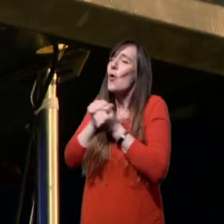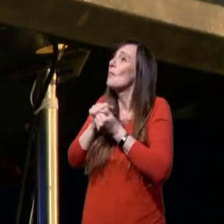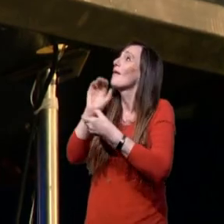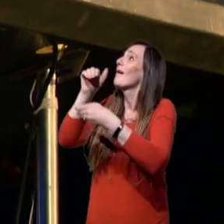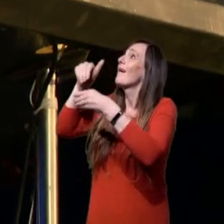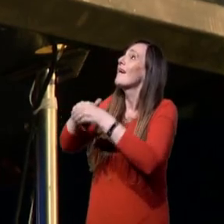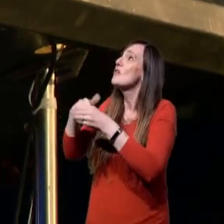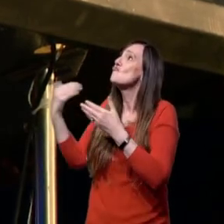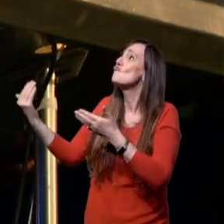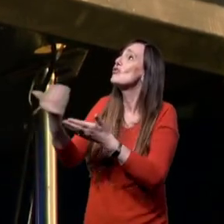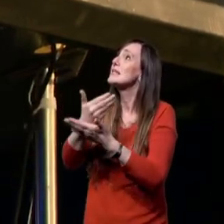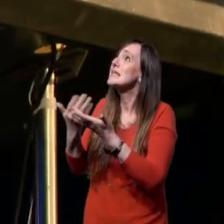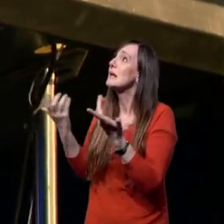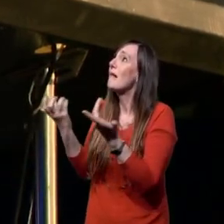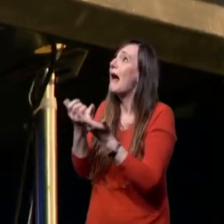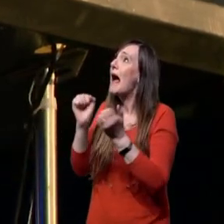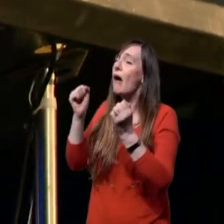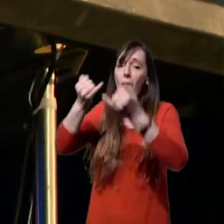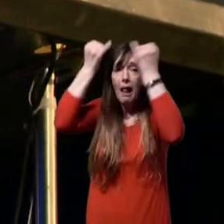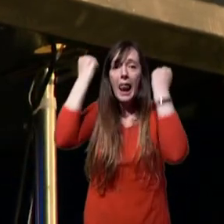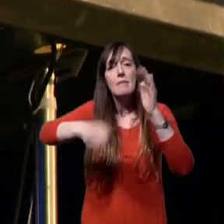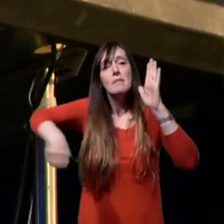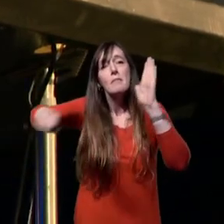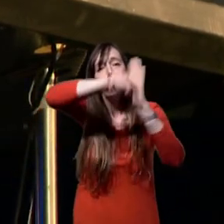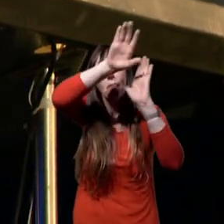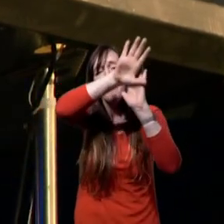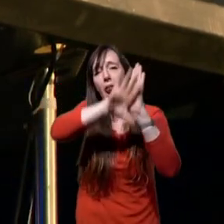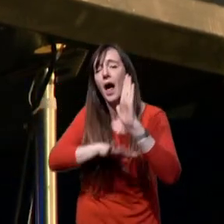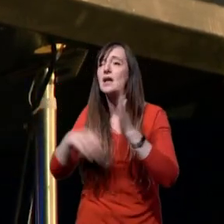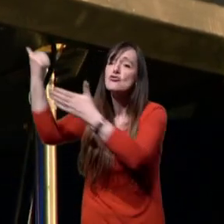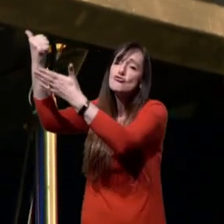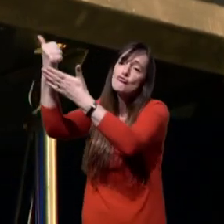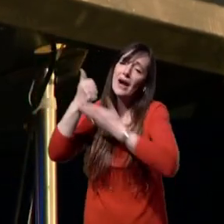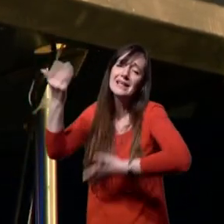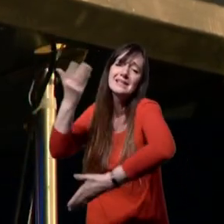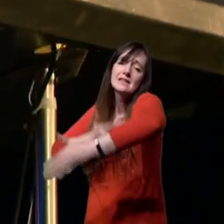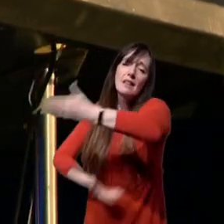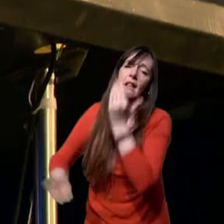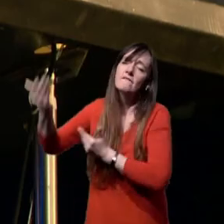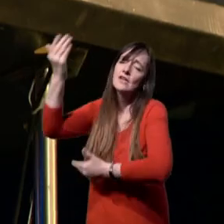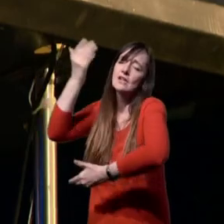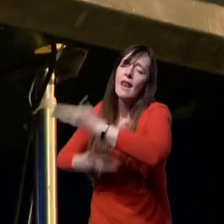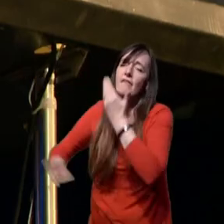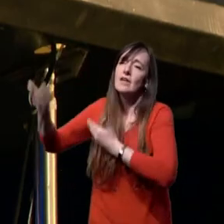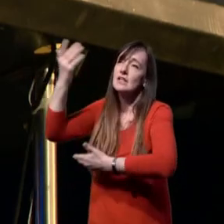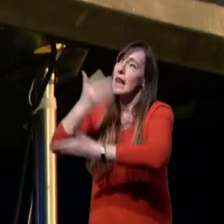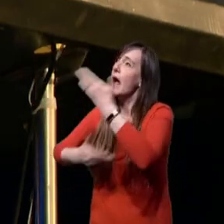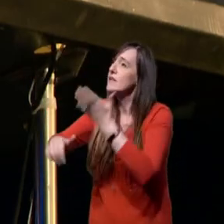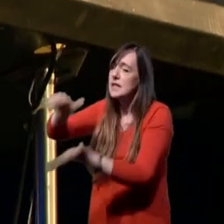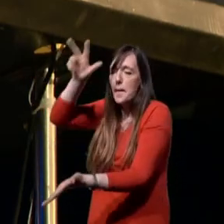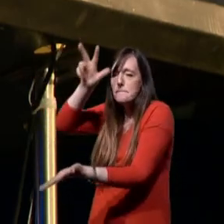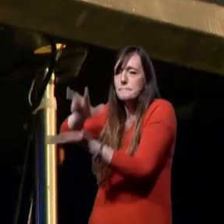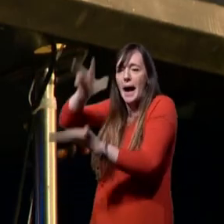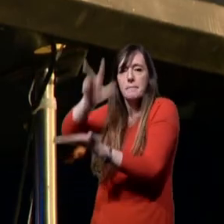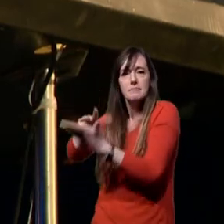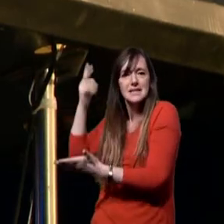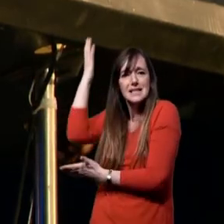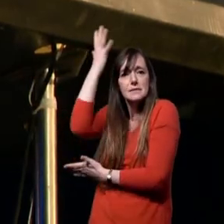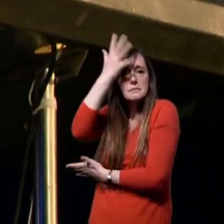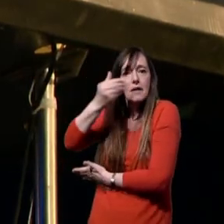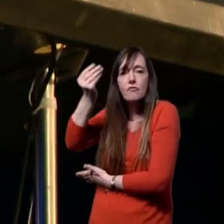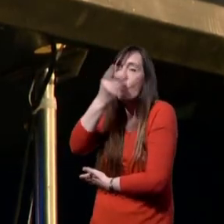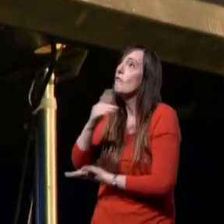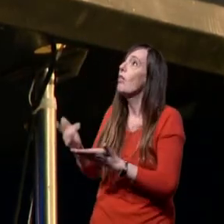redeemed by the blood of the Lamb, grace lavished on us, sealed with the Spirit of the living